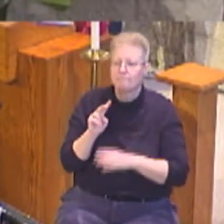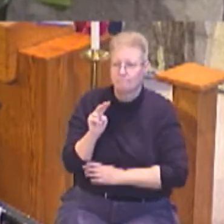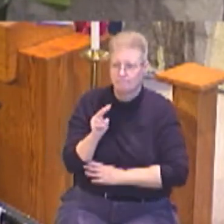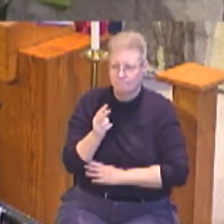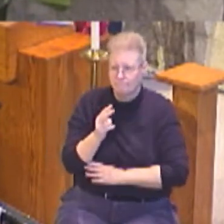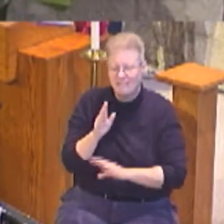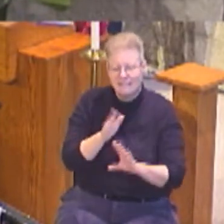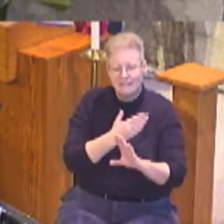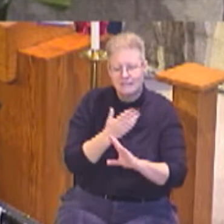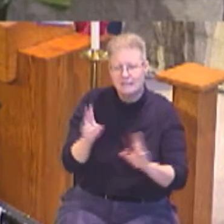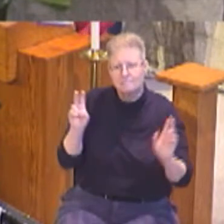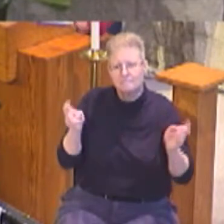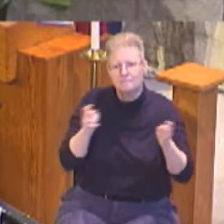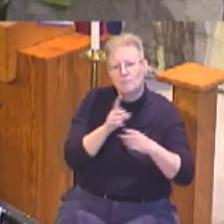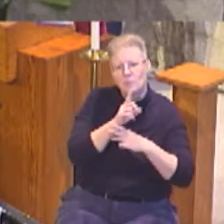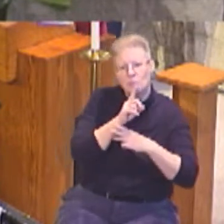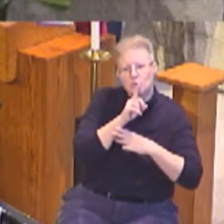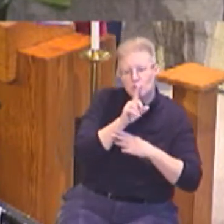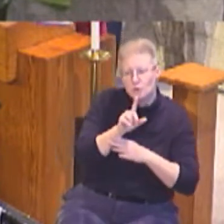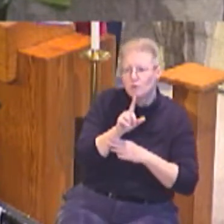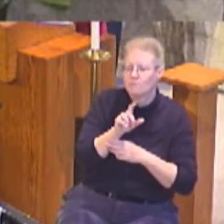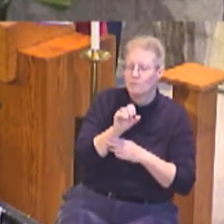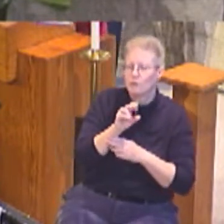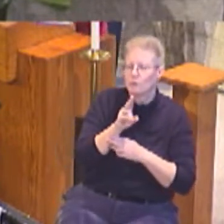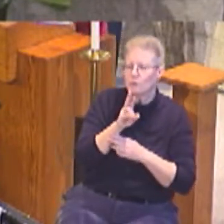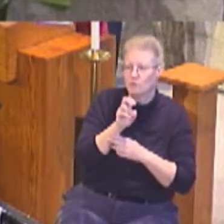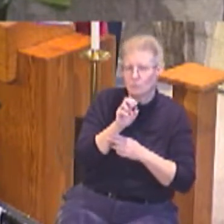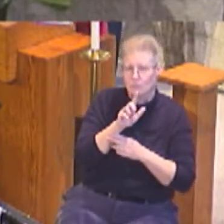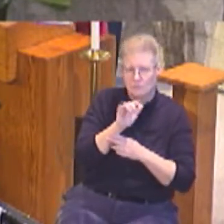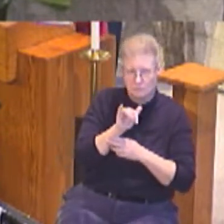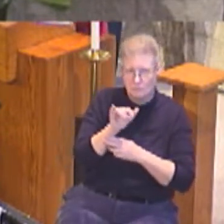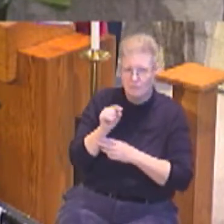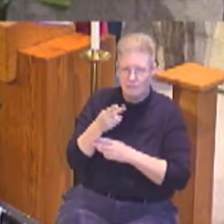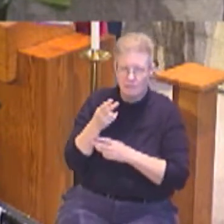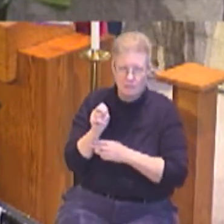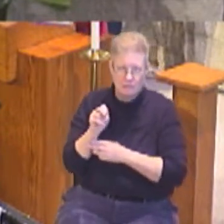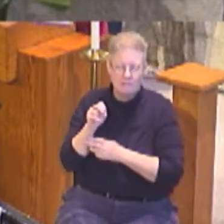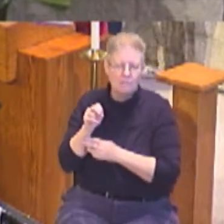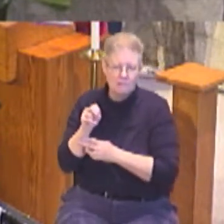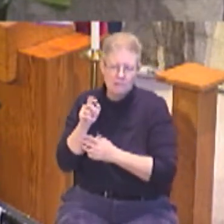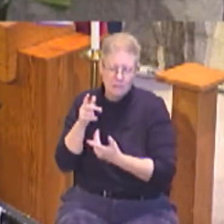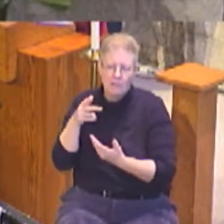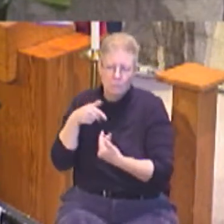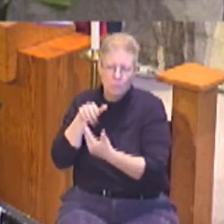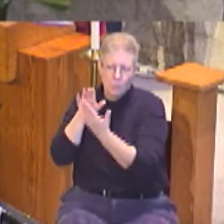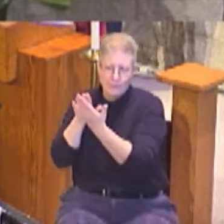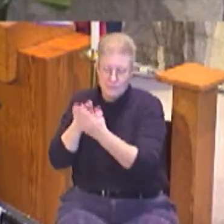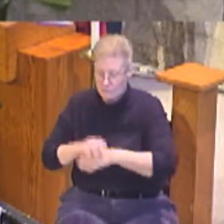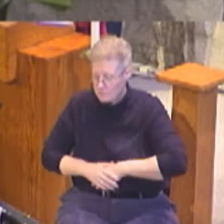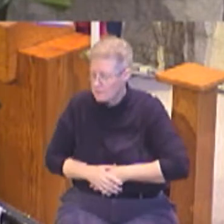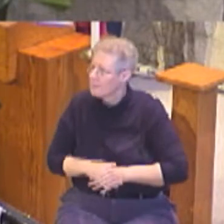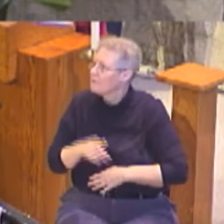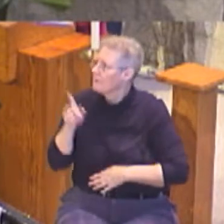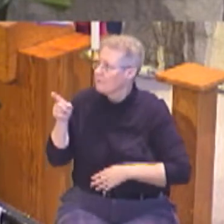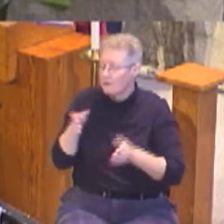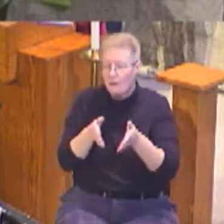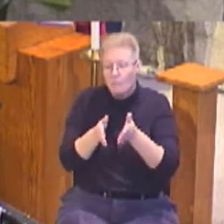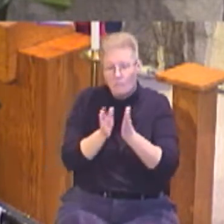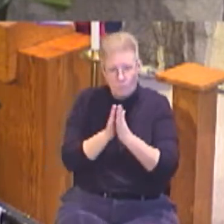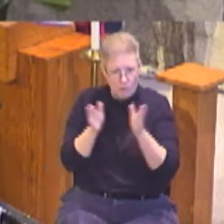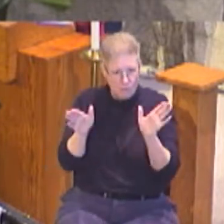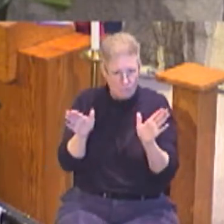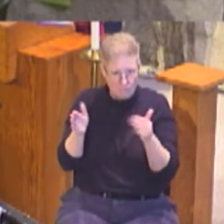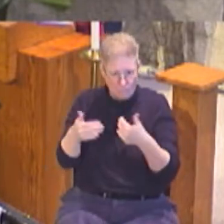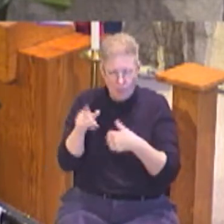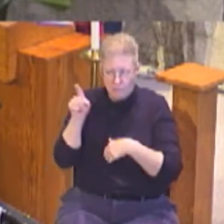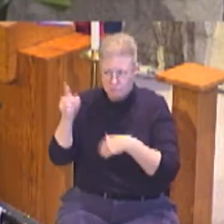the Presence. As the usher brings down the prayer box, you're invited to mentally add your prayers to the written requests in